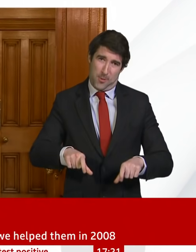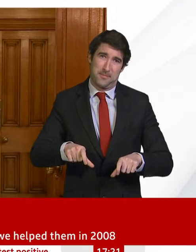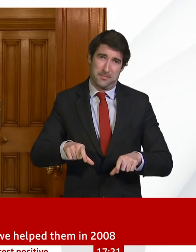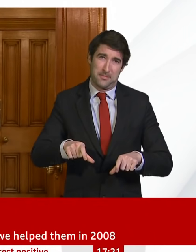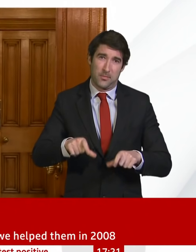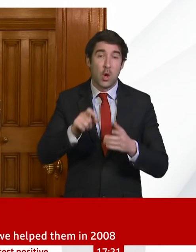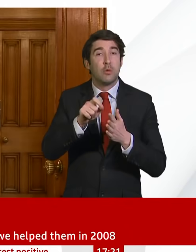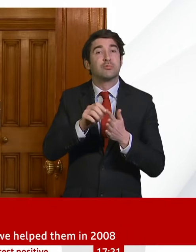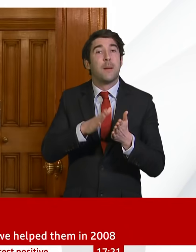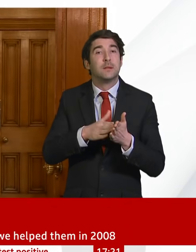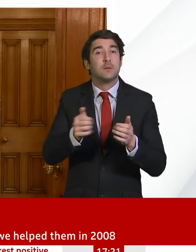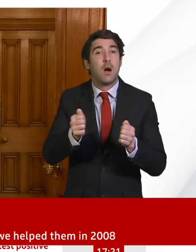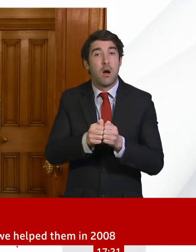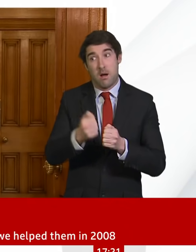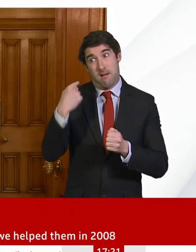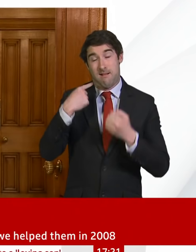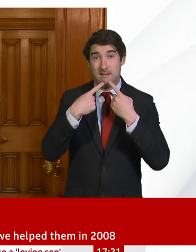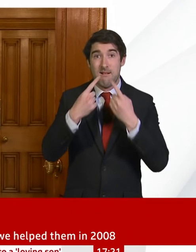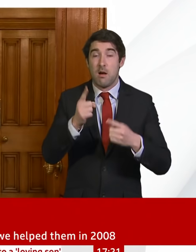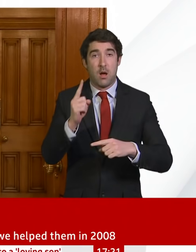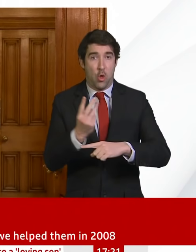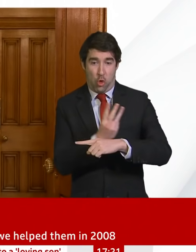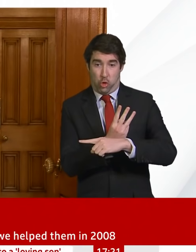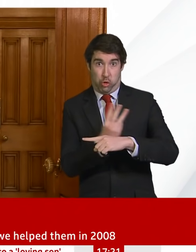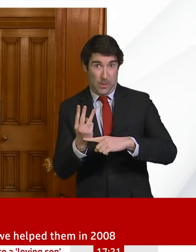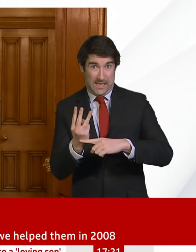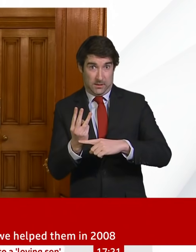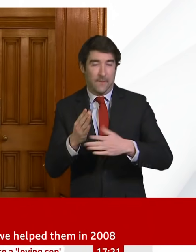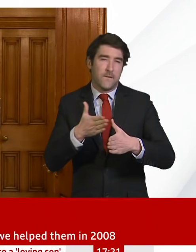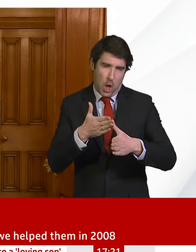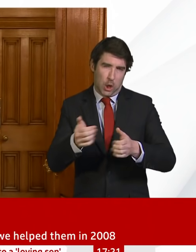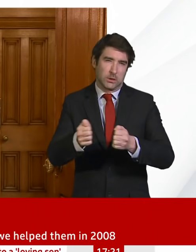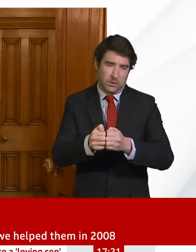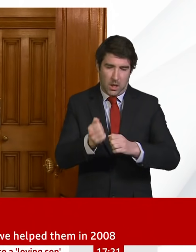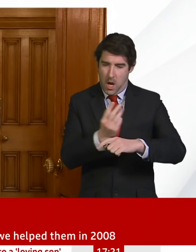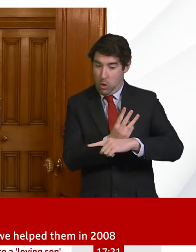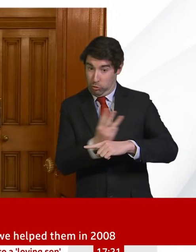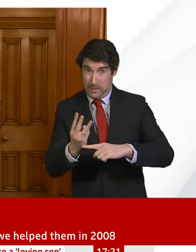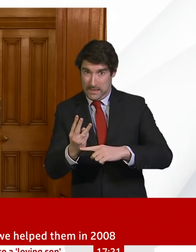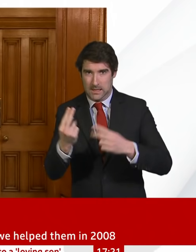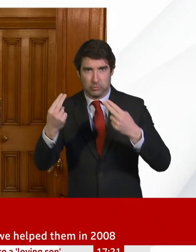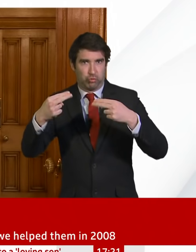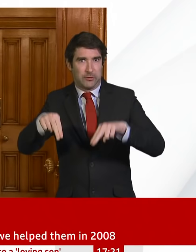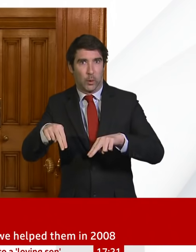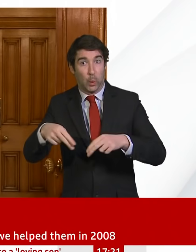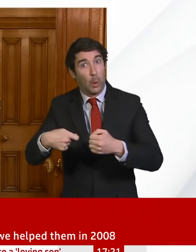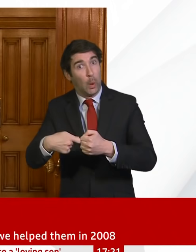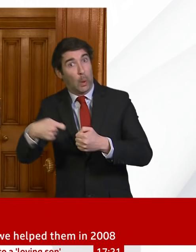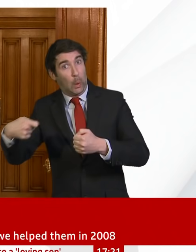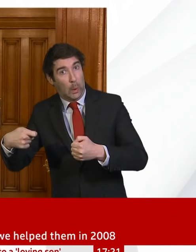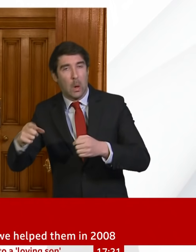were for an initial 3-week period, and we would review them. But what's also really important is that if we stop these too